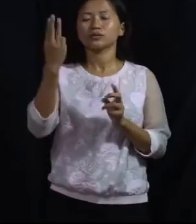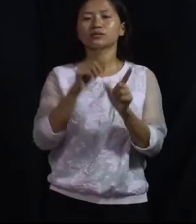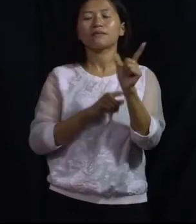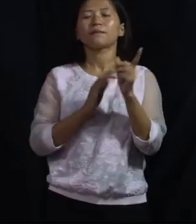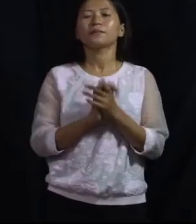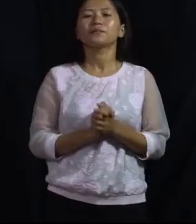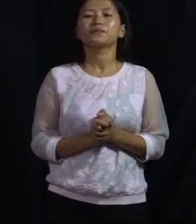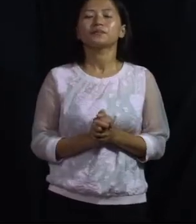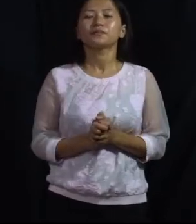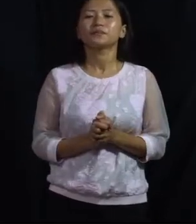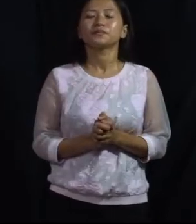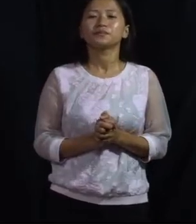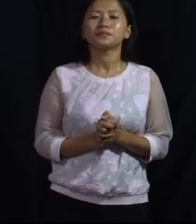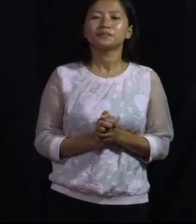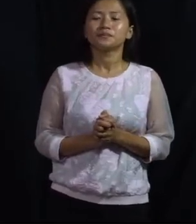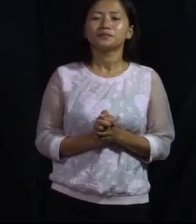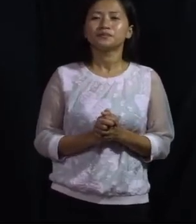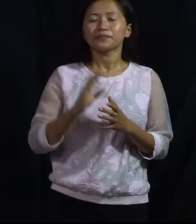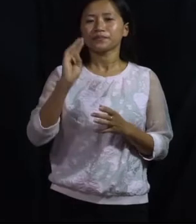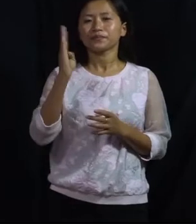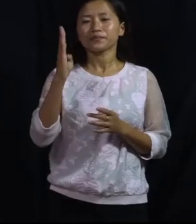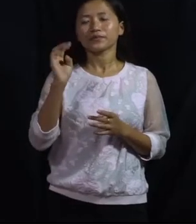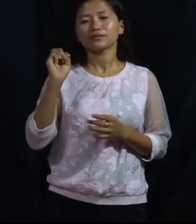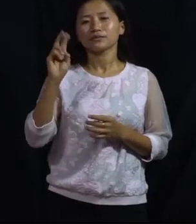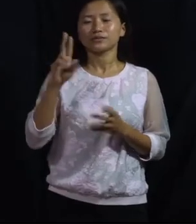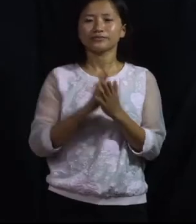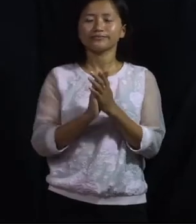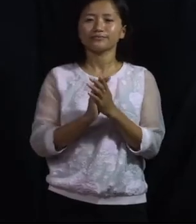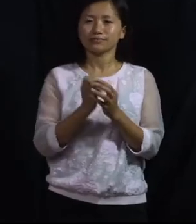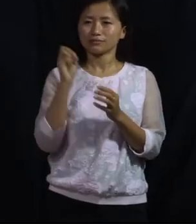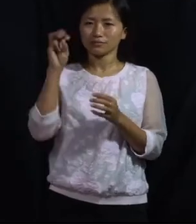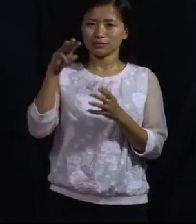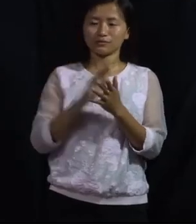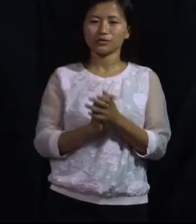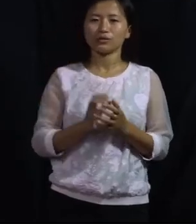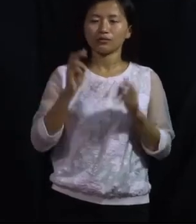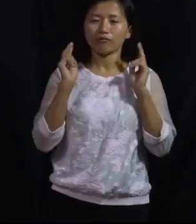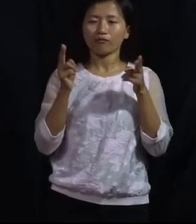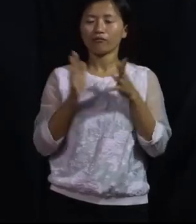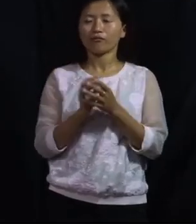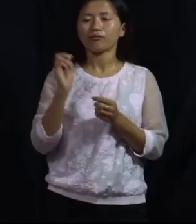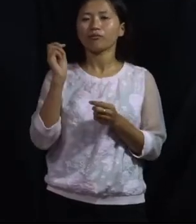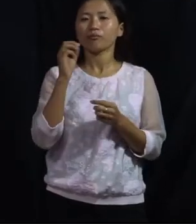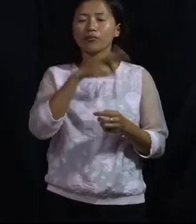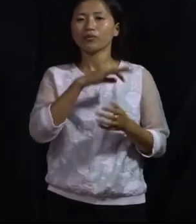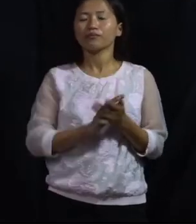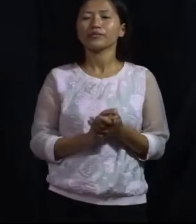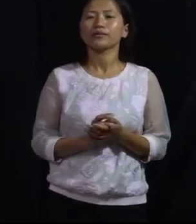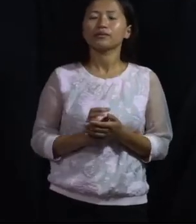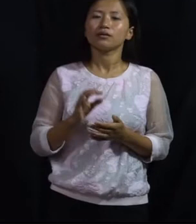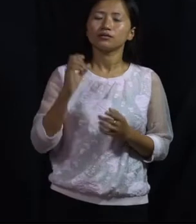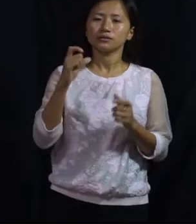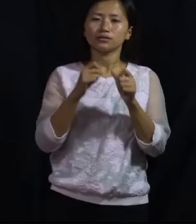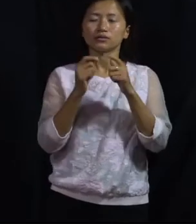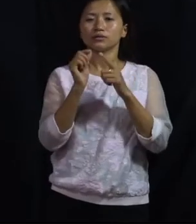profits of the last 3 years are 42,000, while the normal profits that can be earned with the